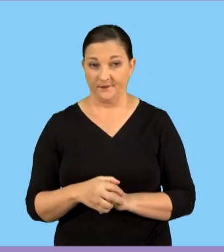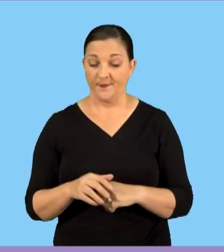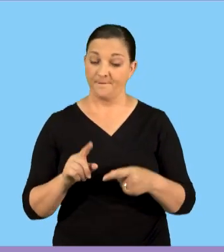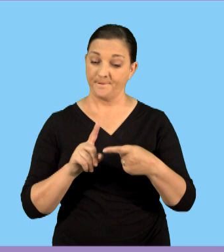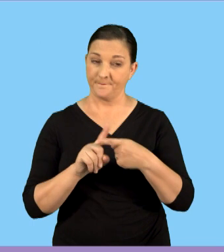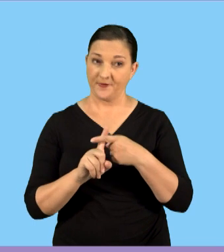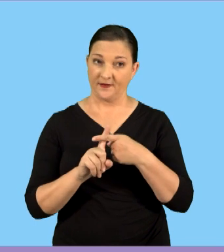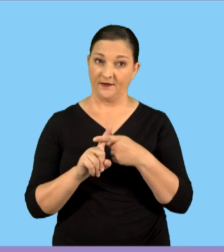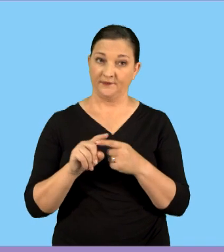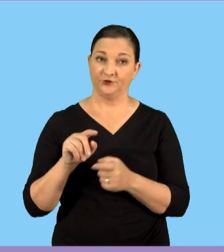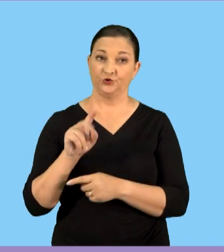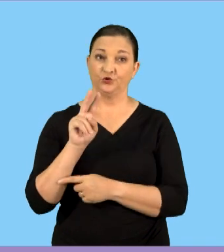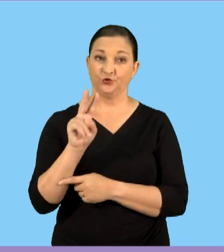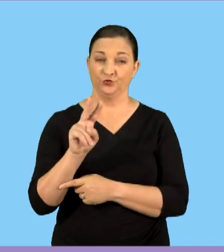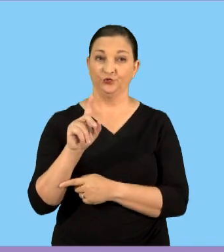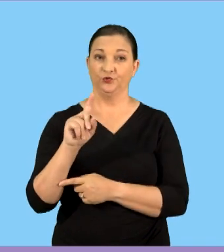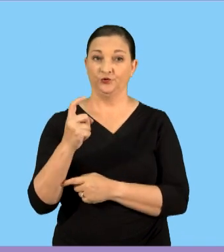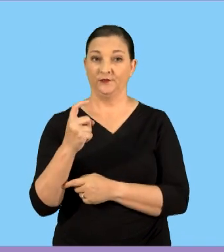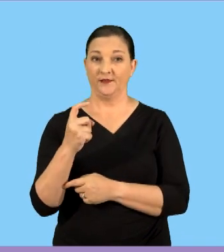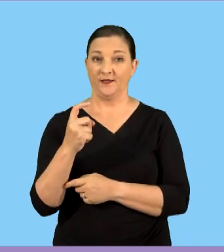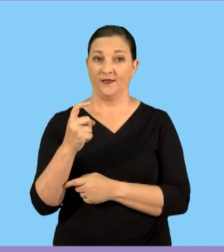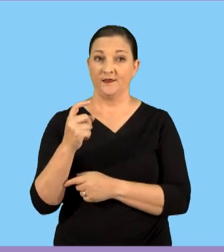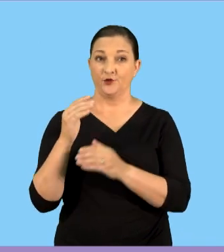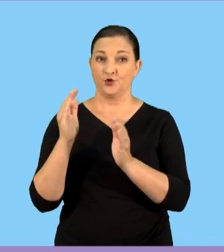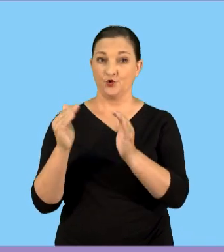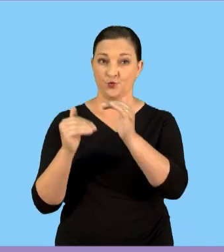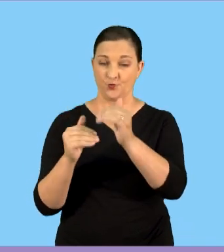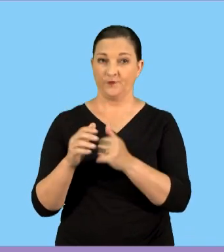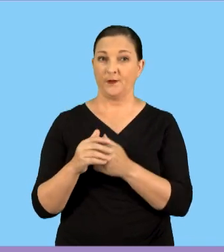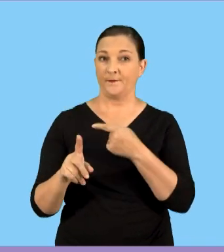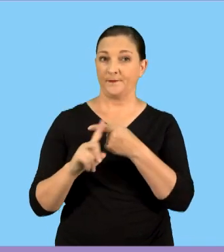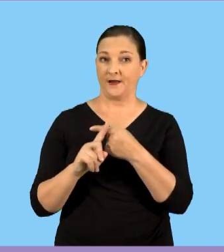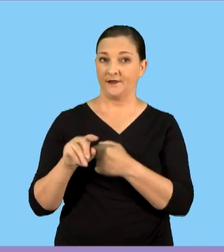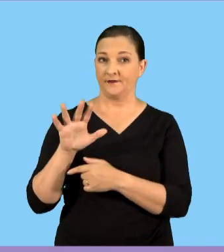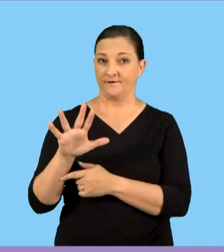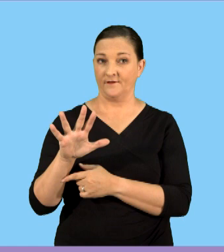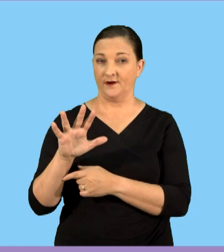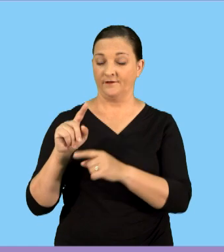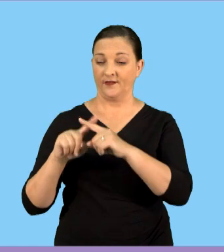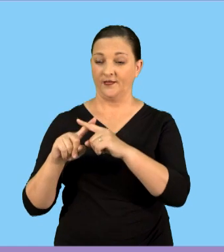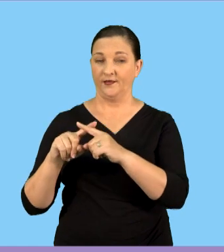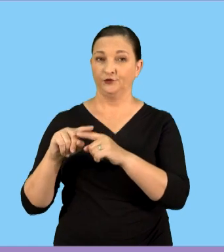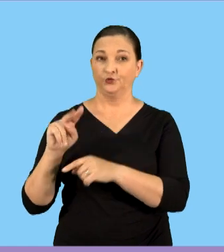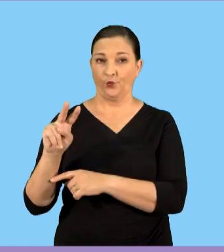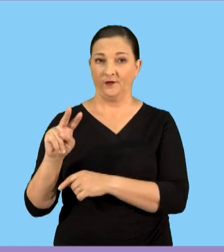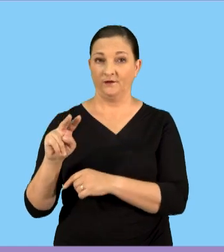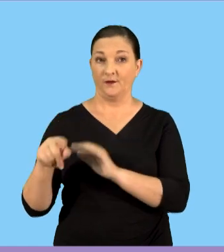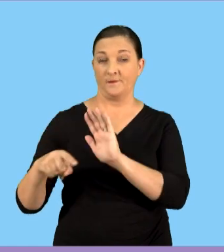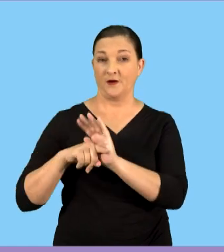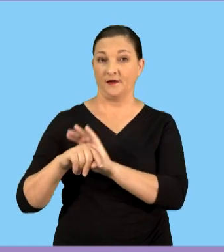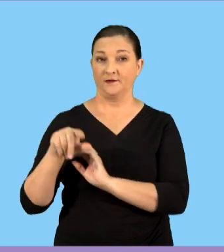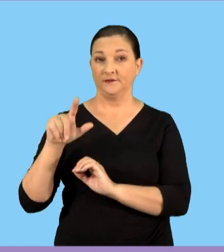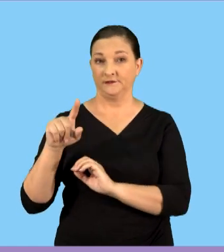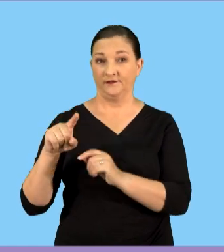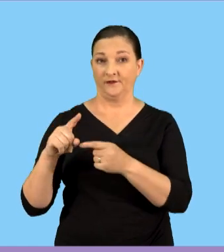5 plus 2x cubed plus 5x squared